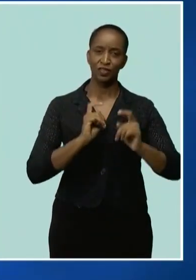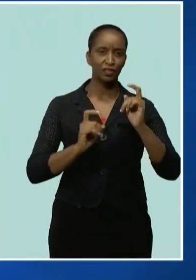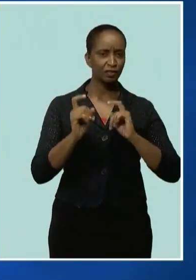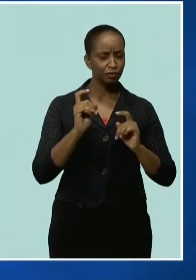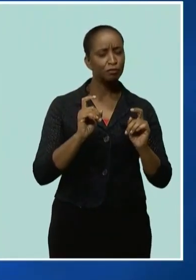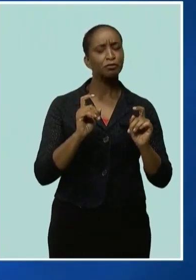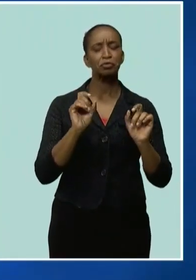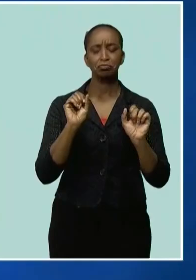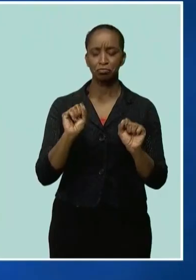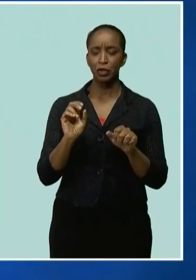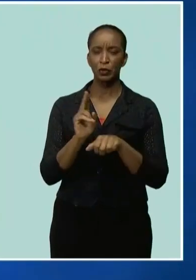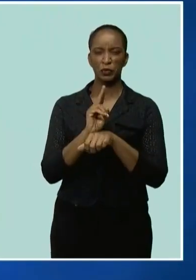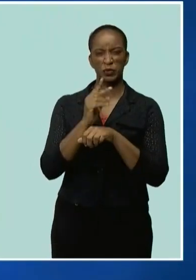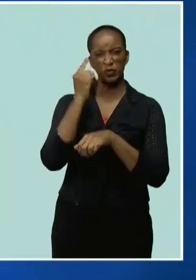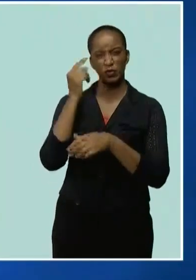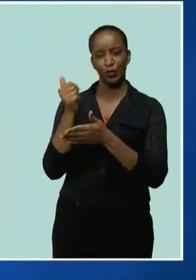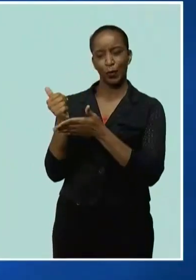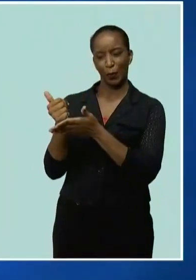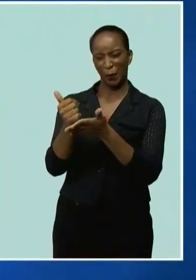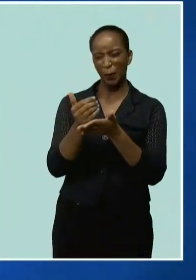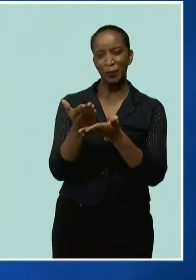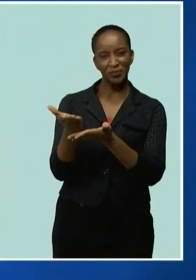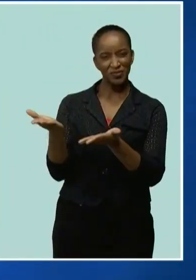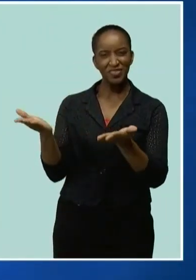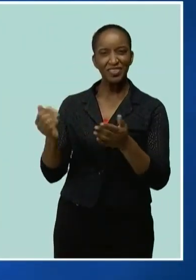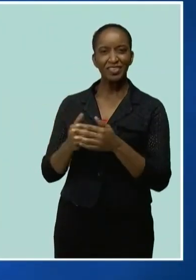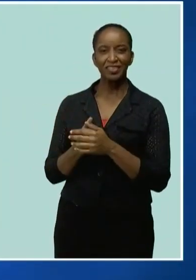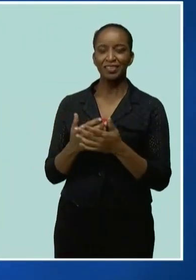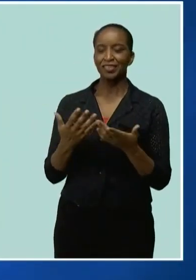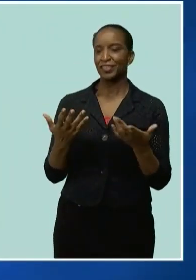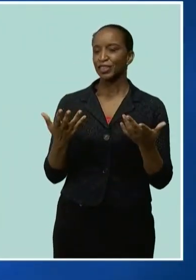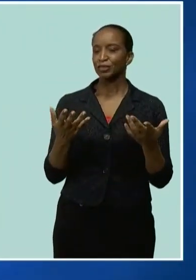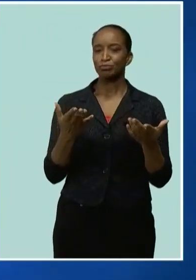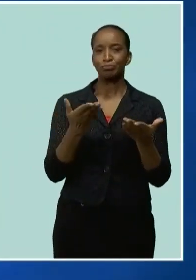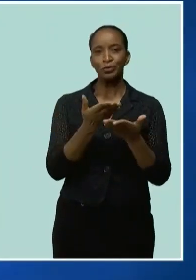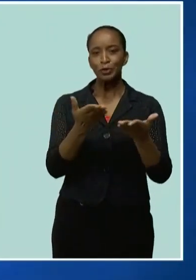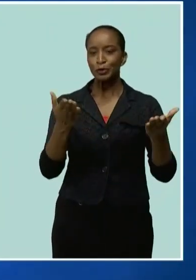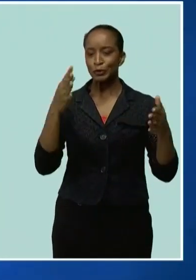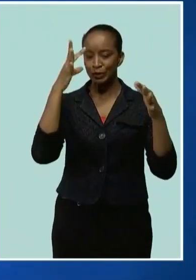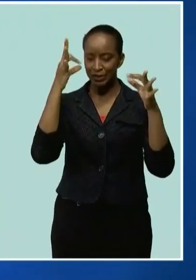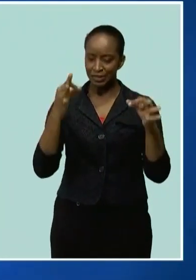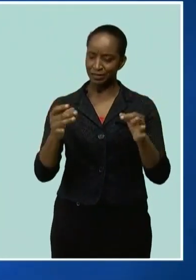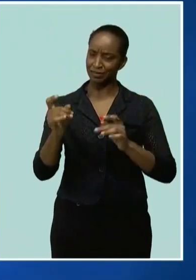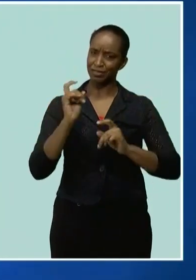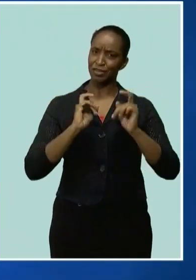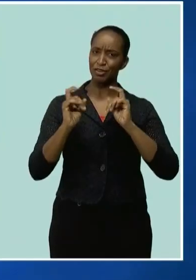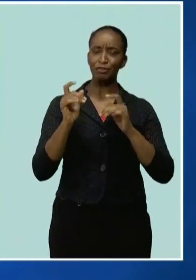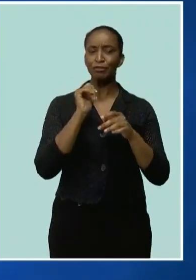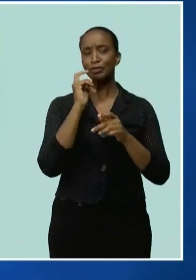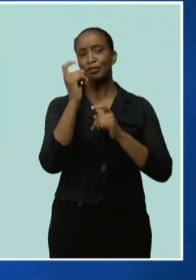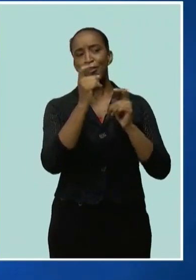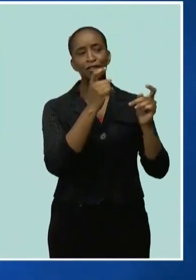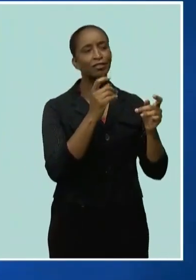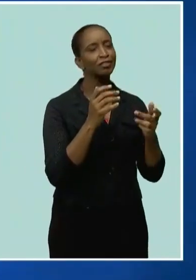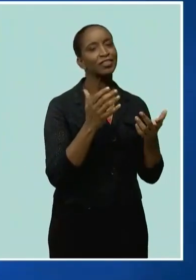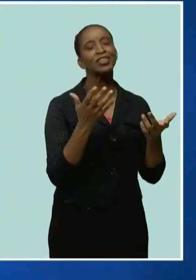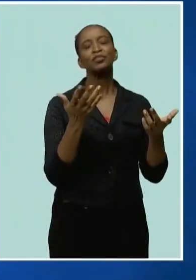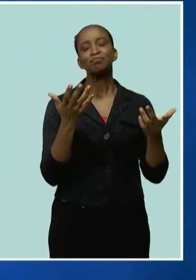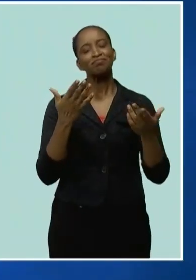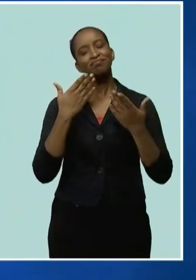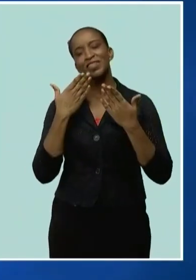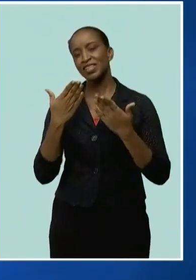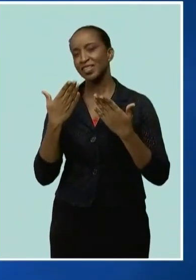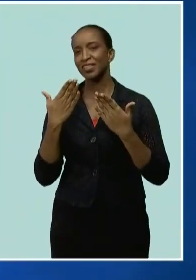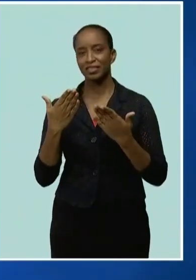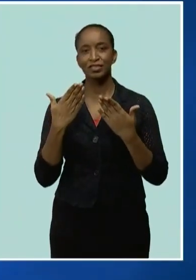our clients. Thank you for thinking of us. You could have thought of anybody else, but you chose to think of us here at Geriatric Hospital, and we appreciate that.